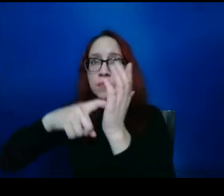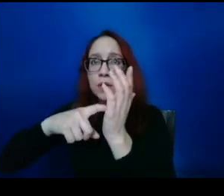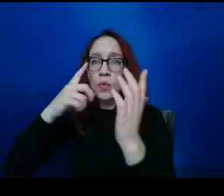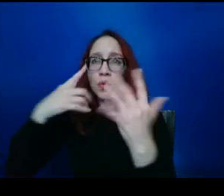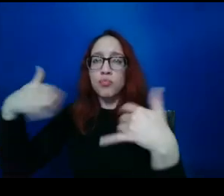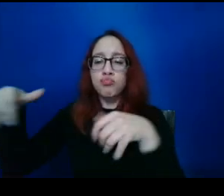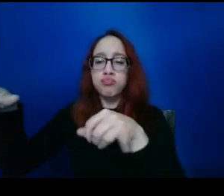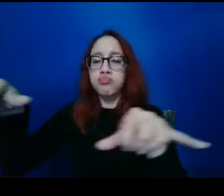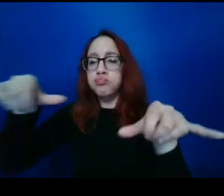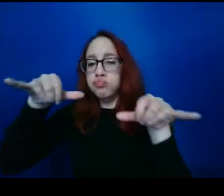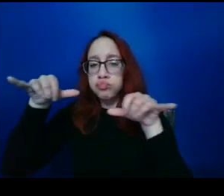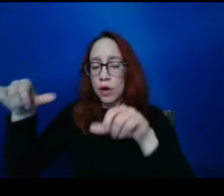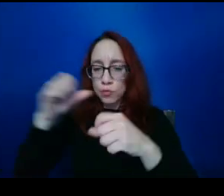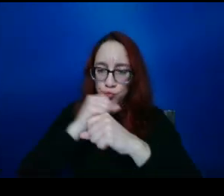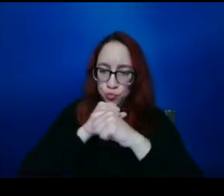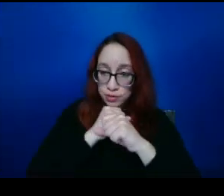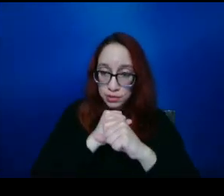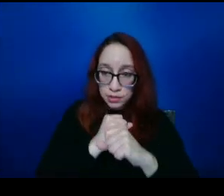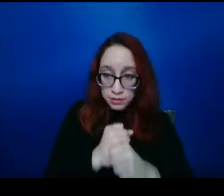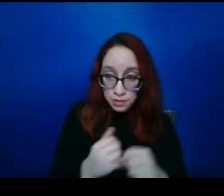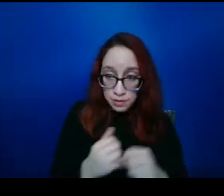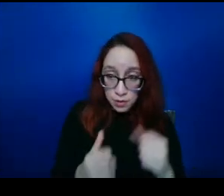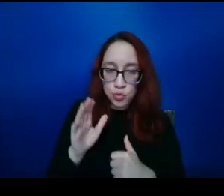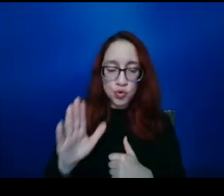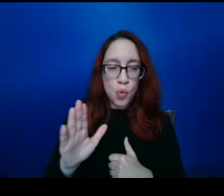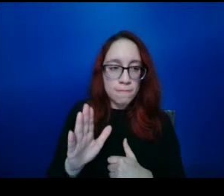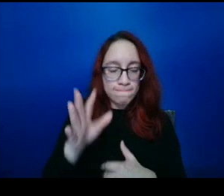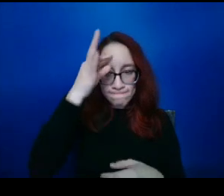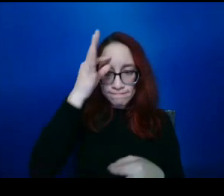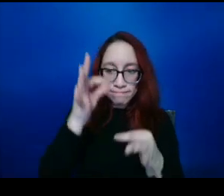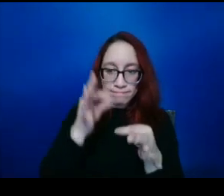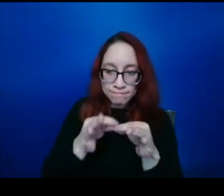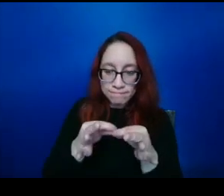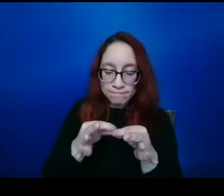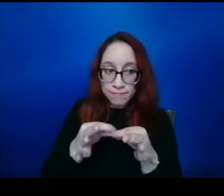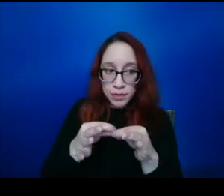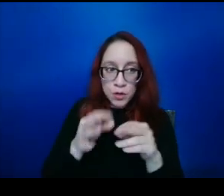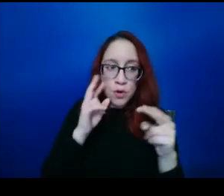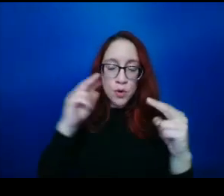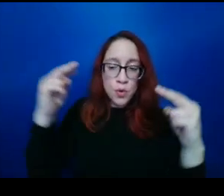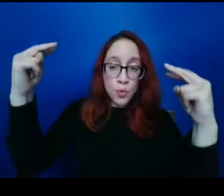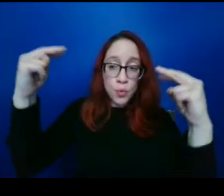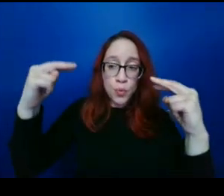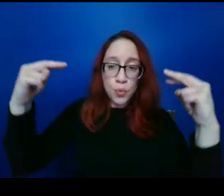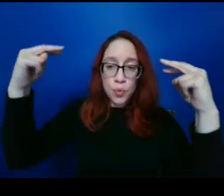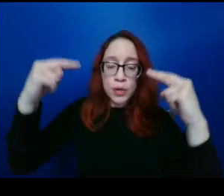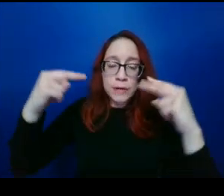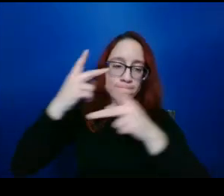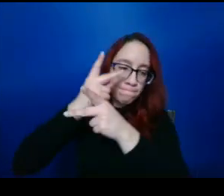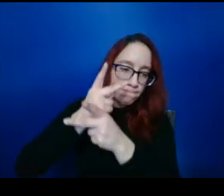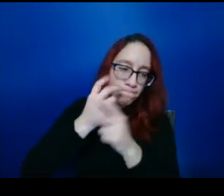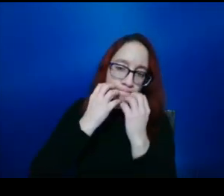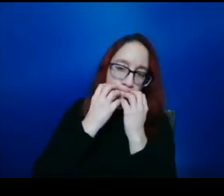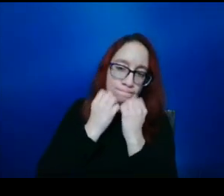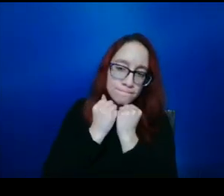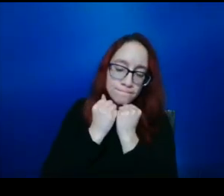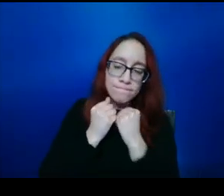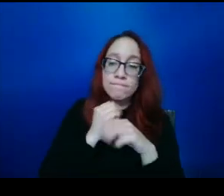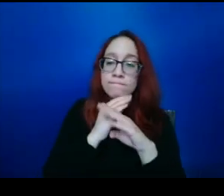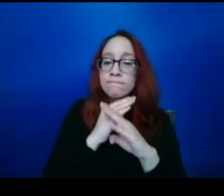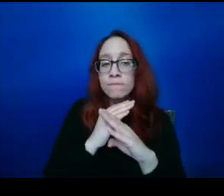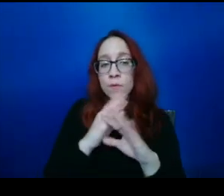steadfast protection, and most of all, your faithfulness. You've watched over us and kept us. You've protected us